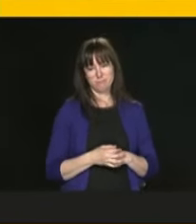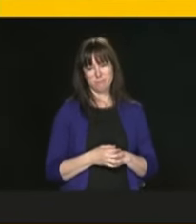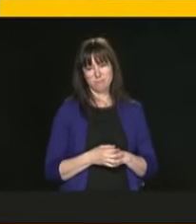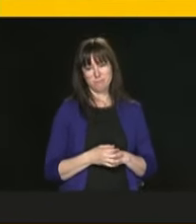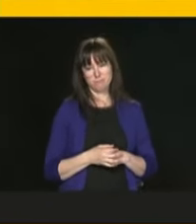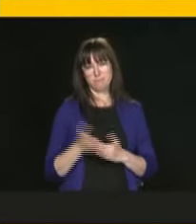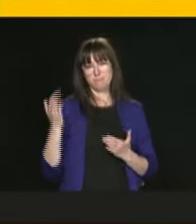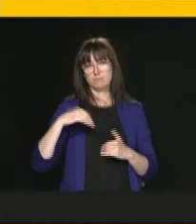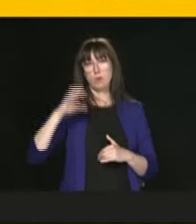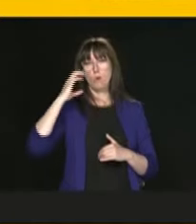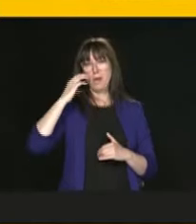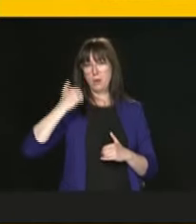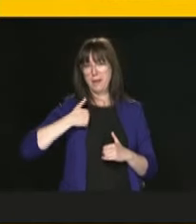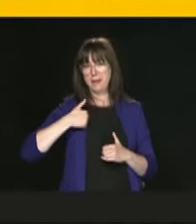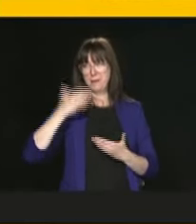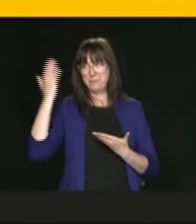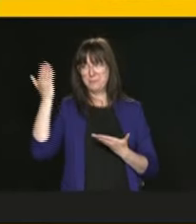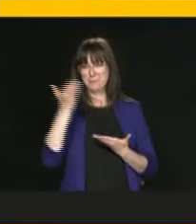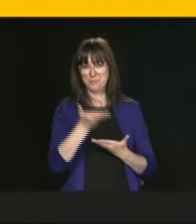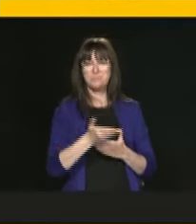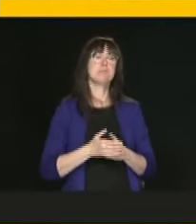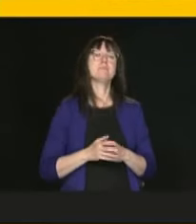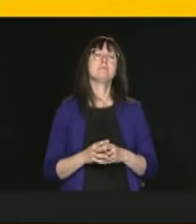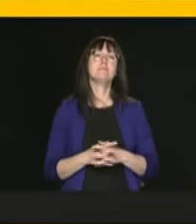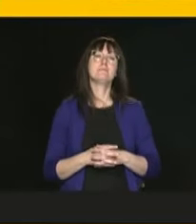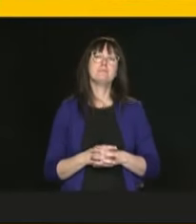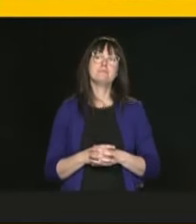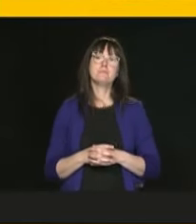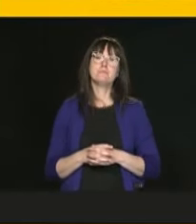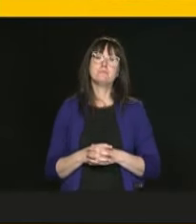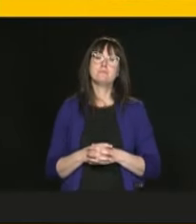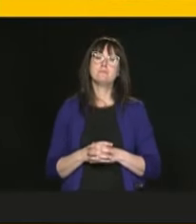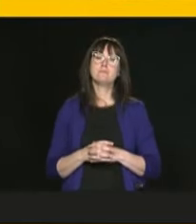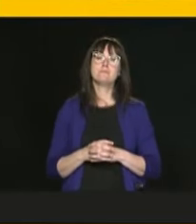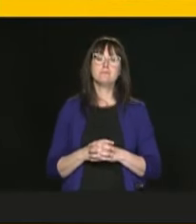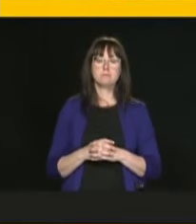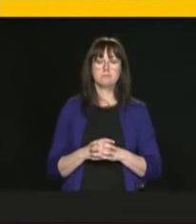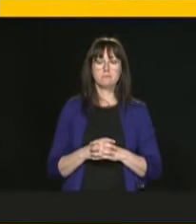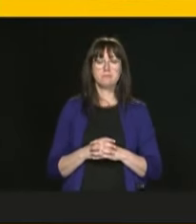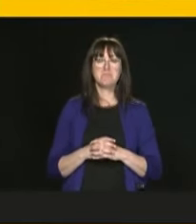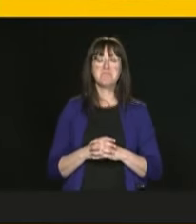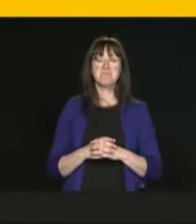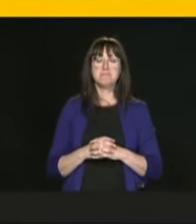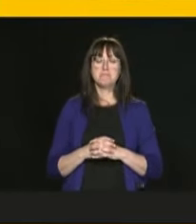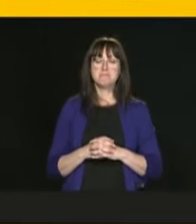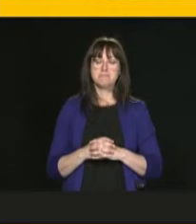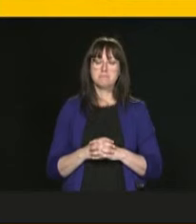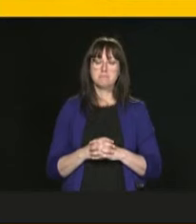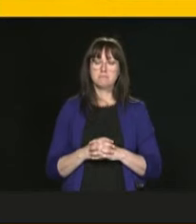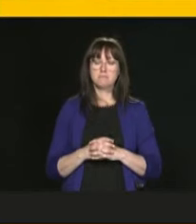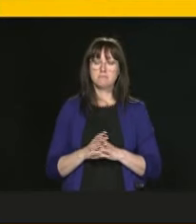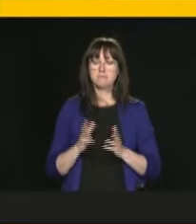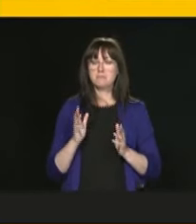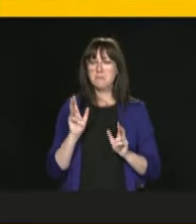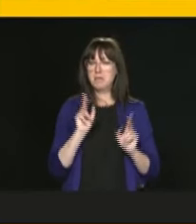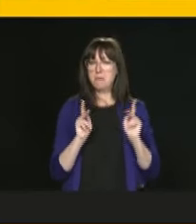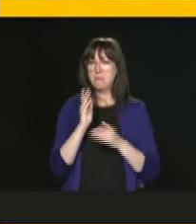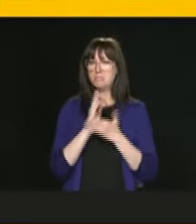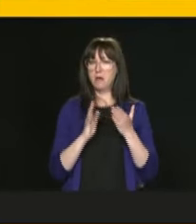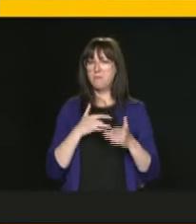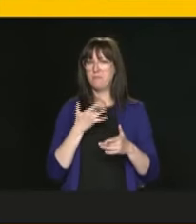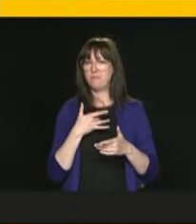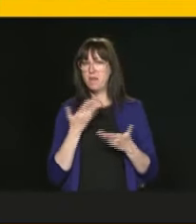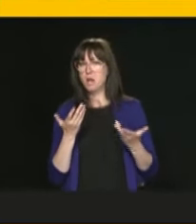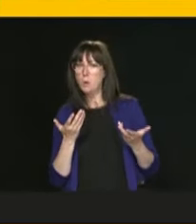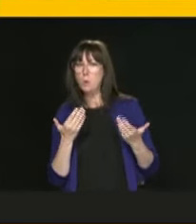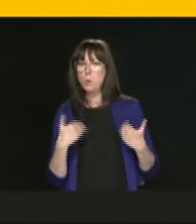Good morning, Mr. Trudeau, Radio Canada. Some people may be taking things too seriously and some not seriously